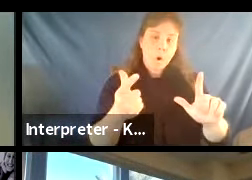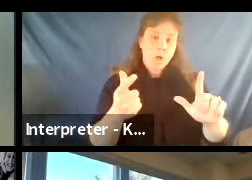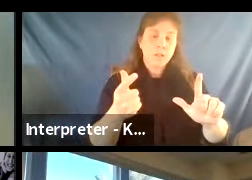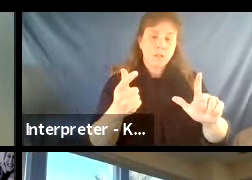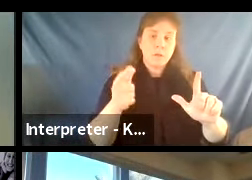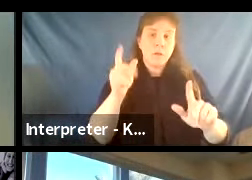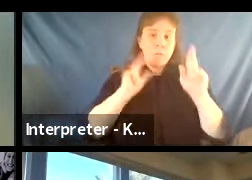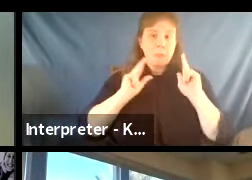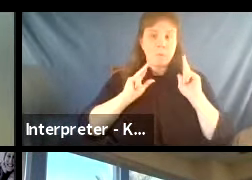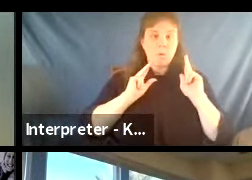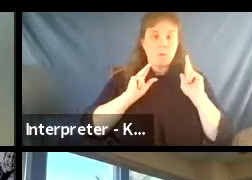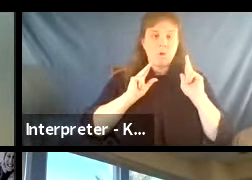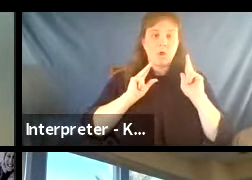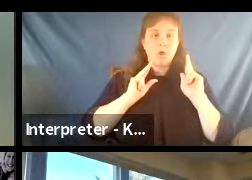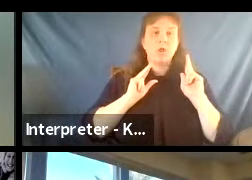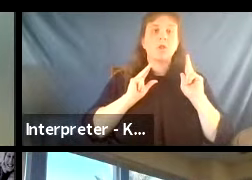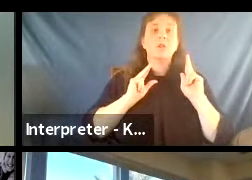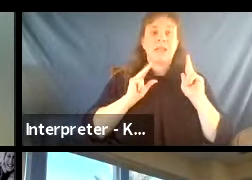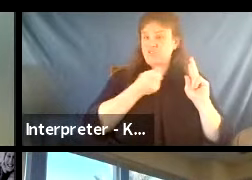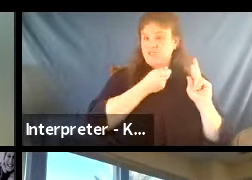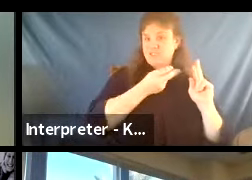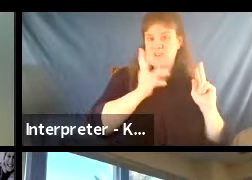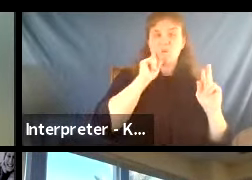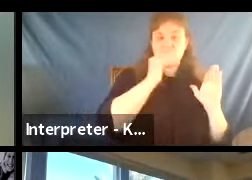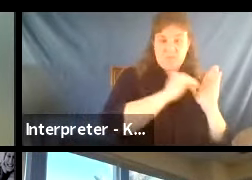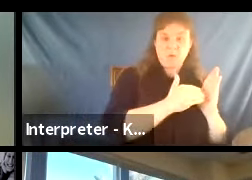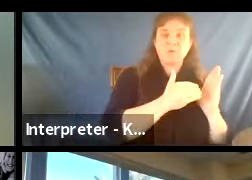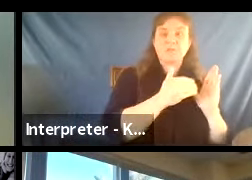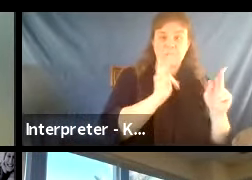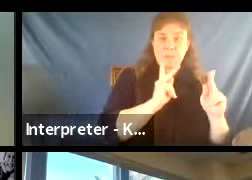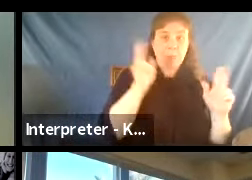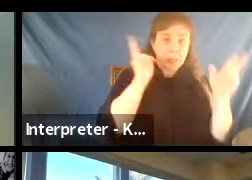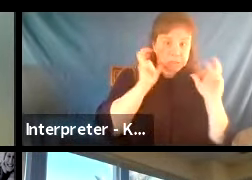listening, and there are several thousand, know who you are.